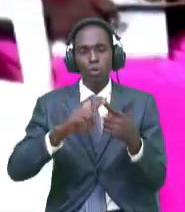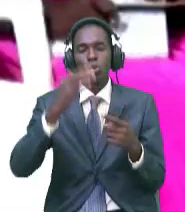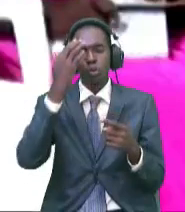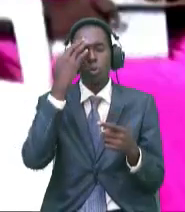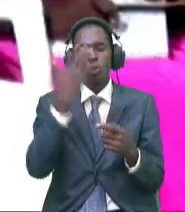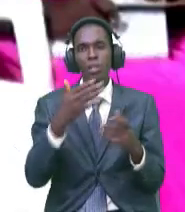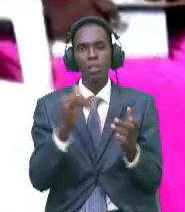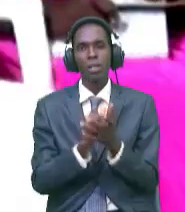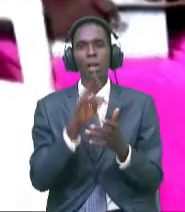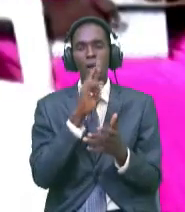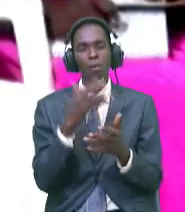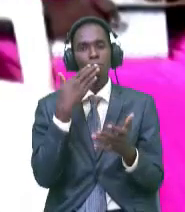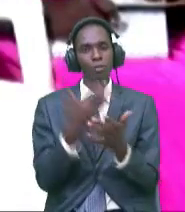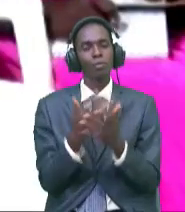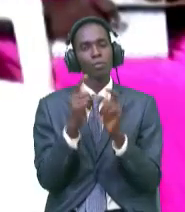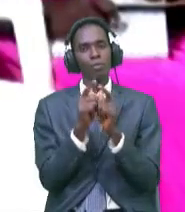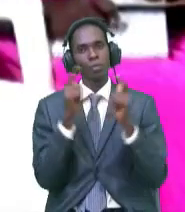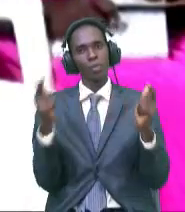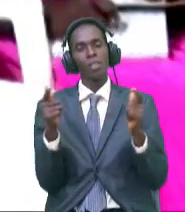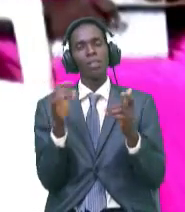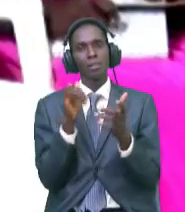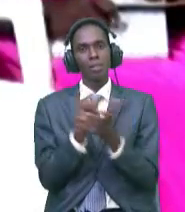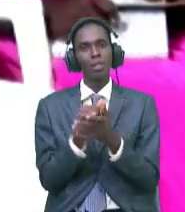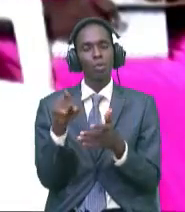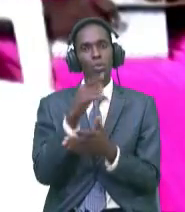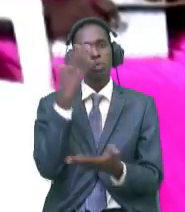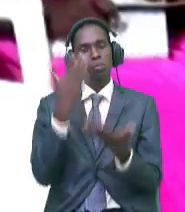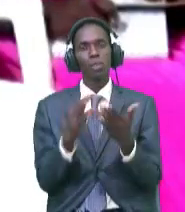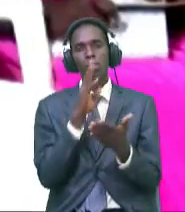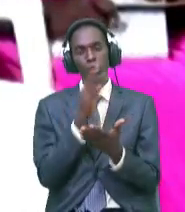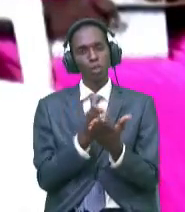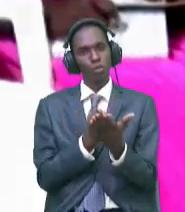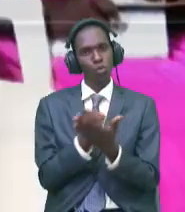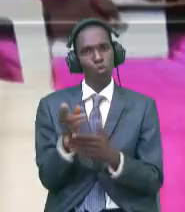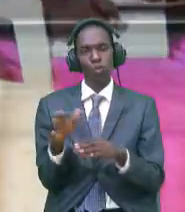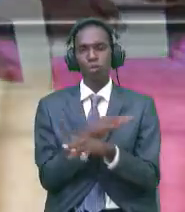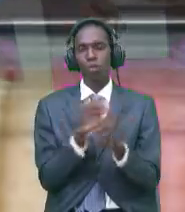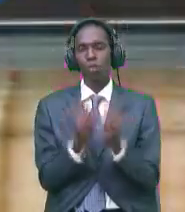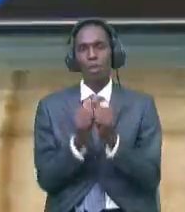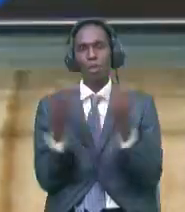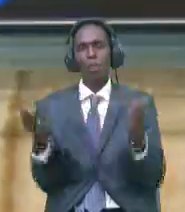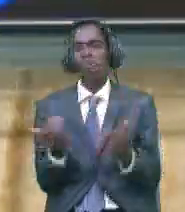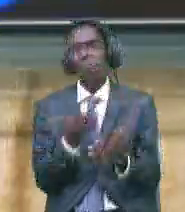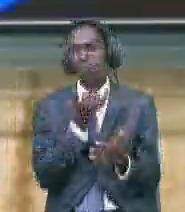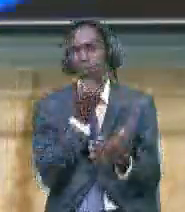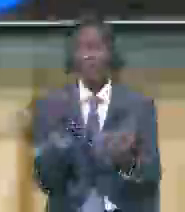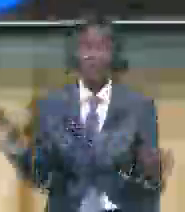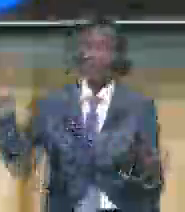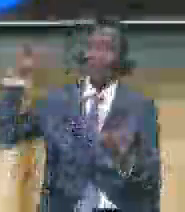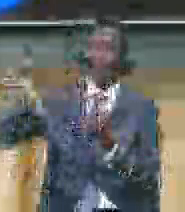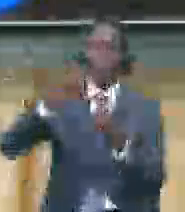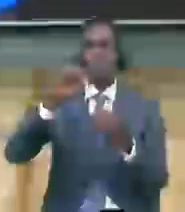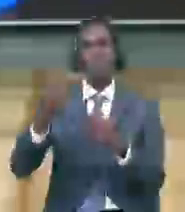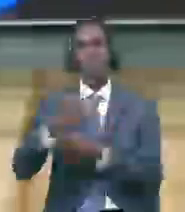excellent, that he may be sincere and without offense till the day of Christ.